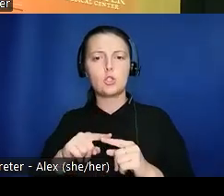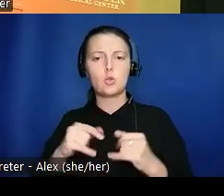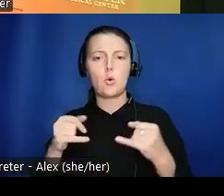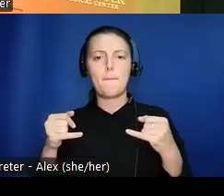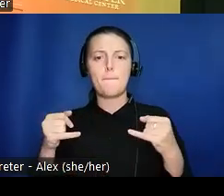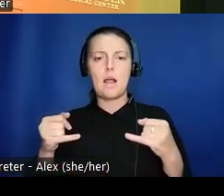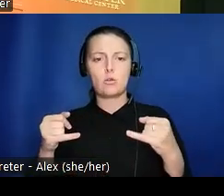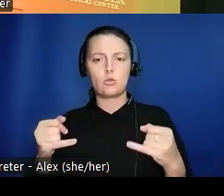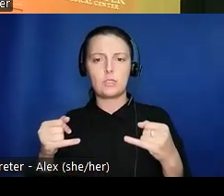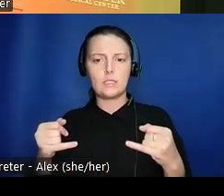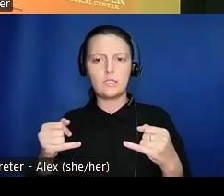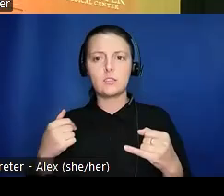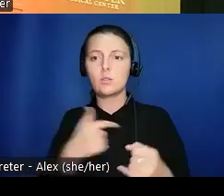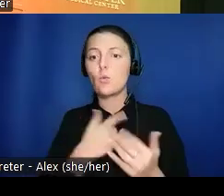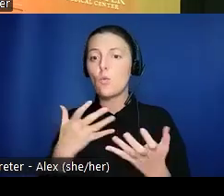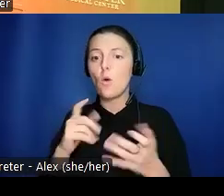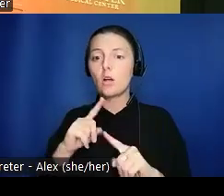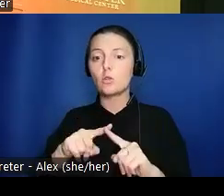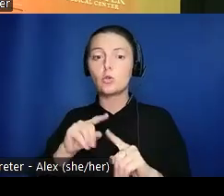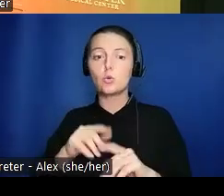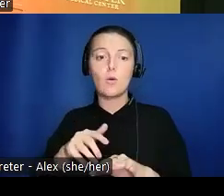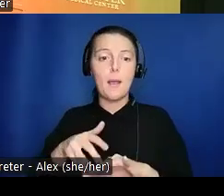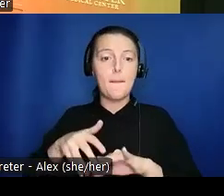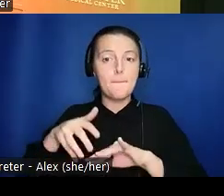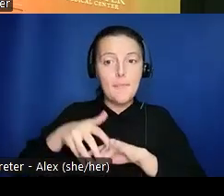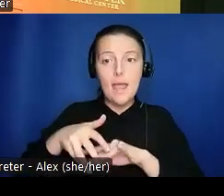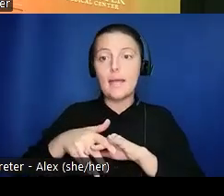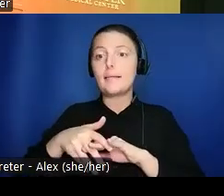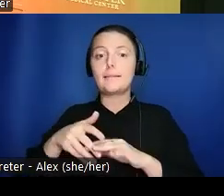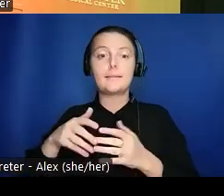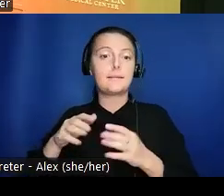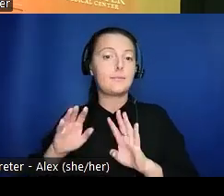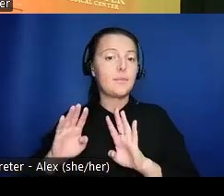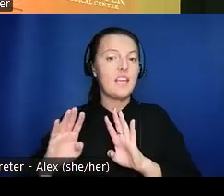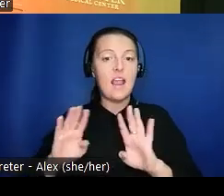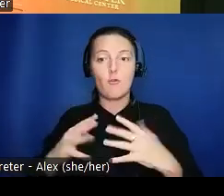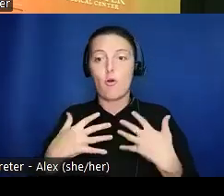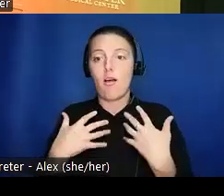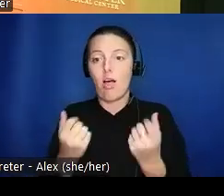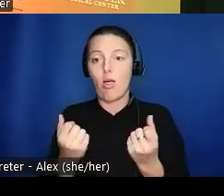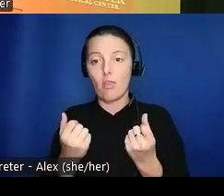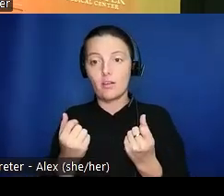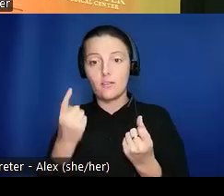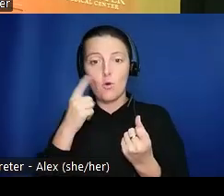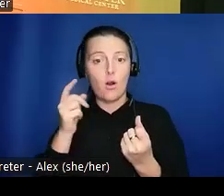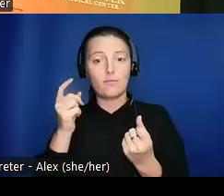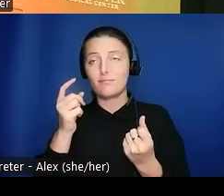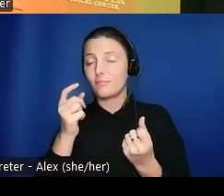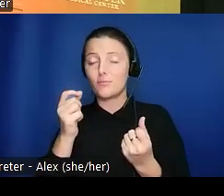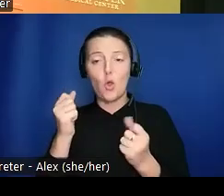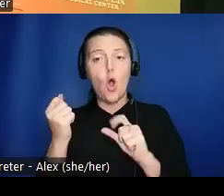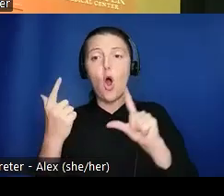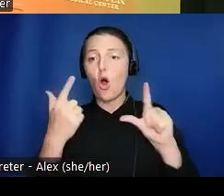to embed behavioral health in any settings and all settings. And you can see in the